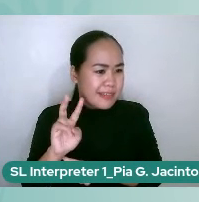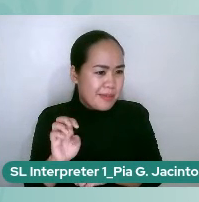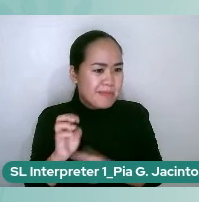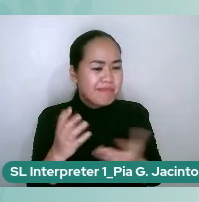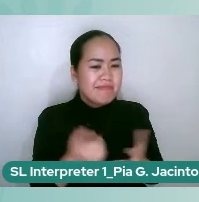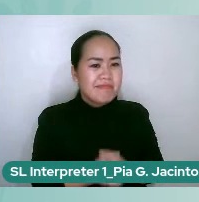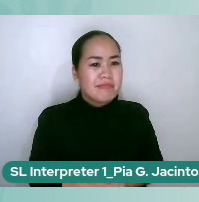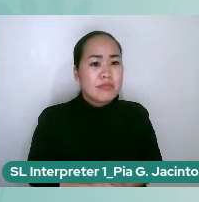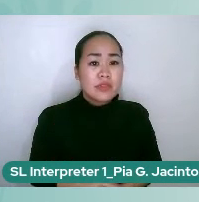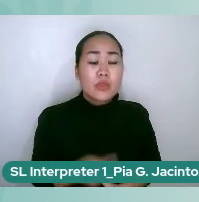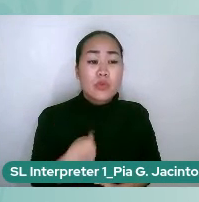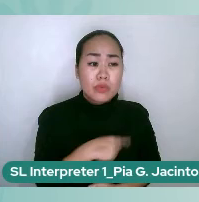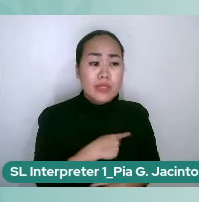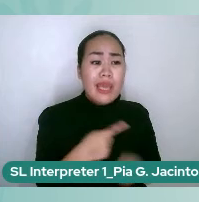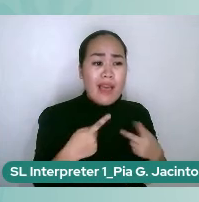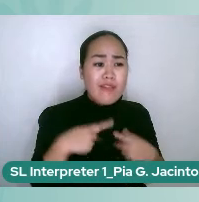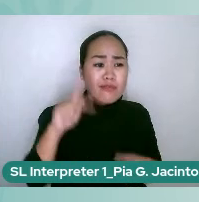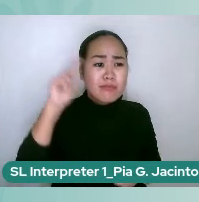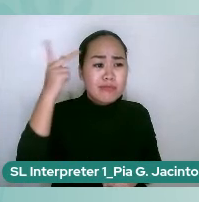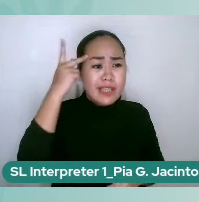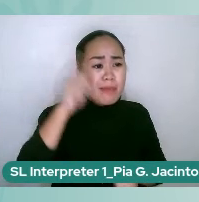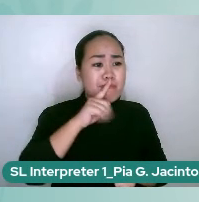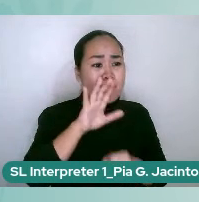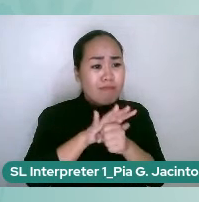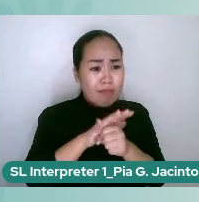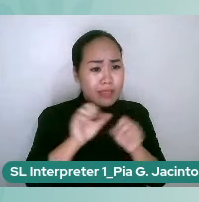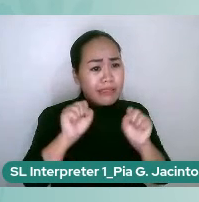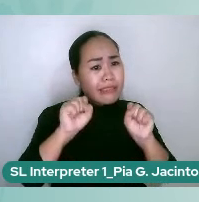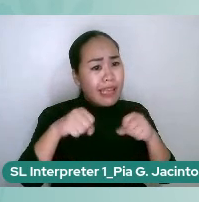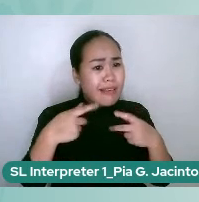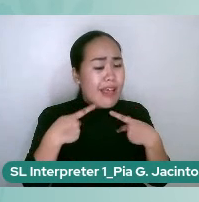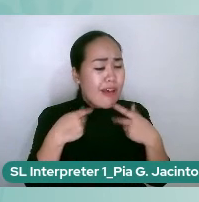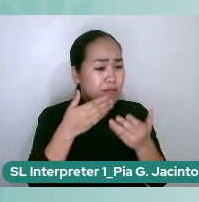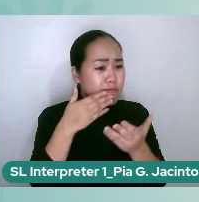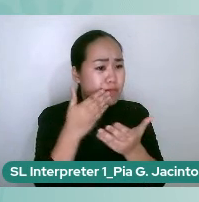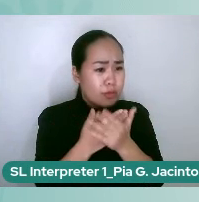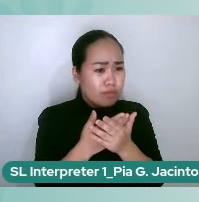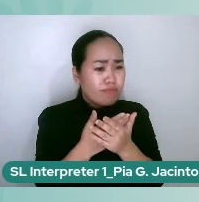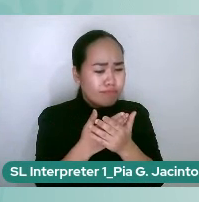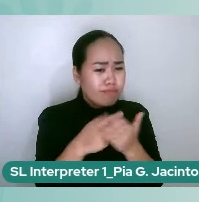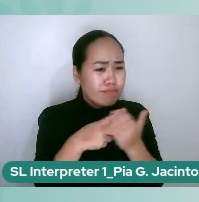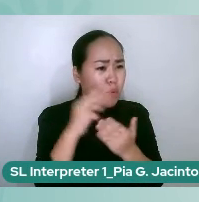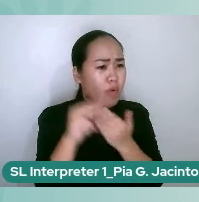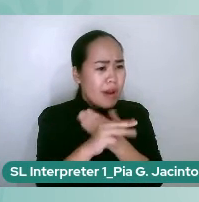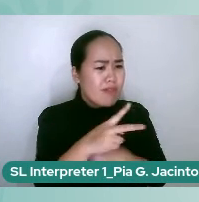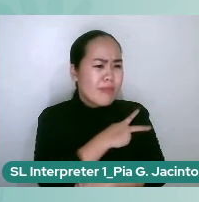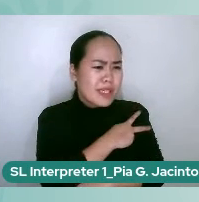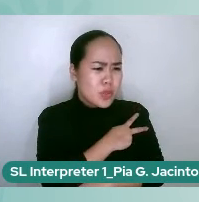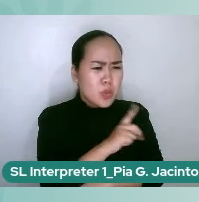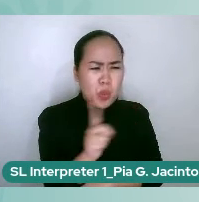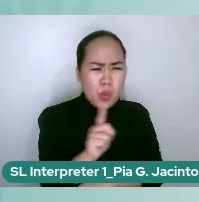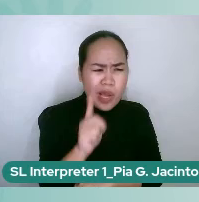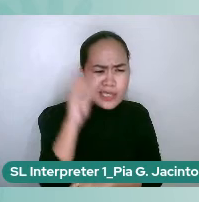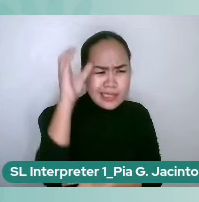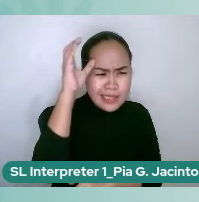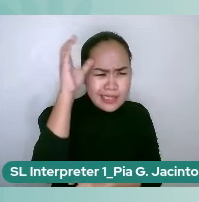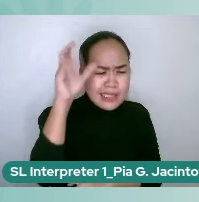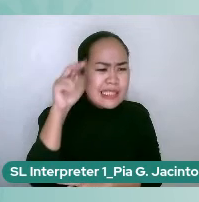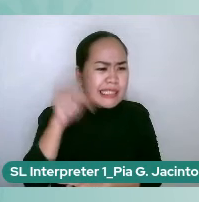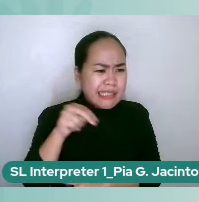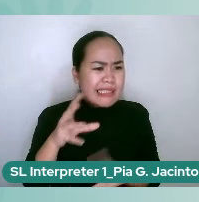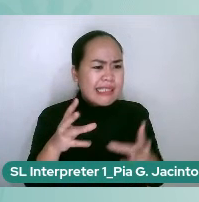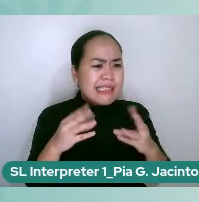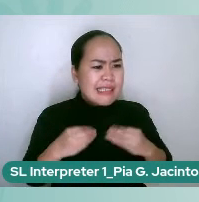political commitment, we've got good vaccination programs. So what are the new concepts or challenges that need to be accepted by